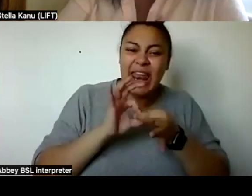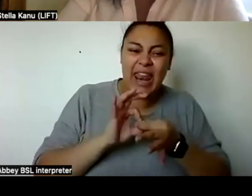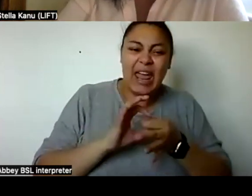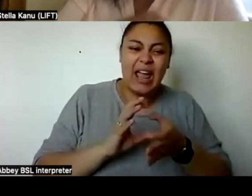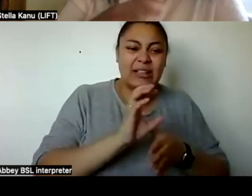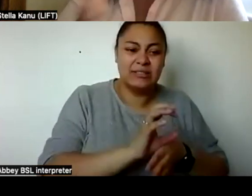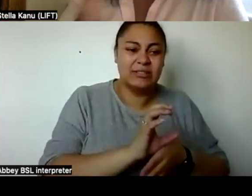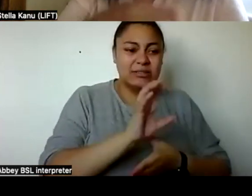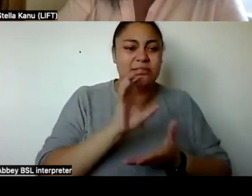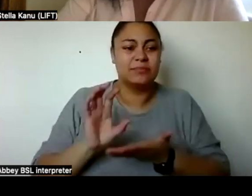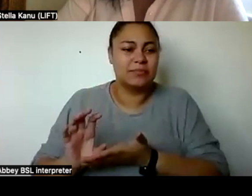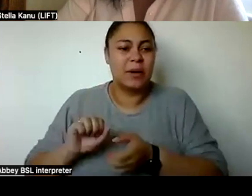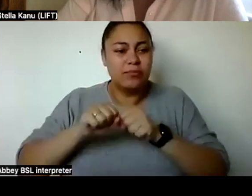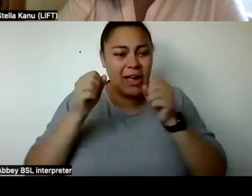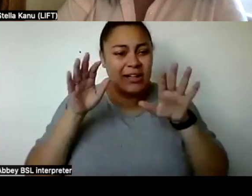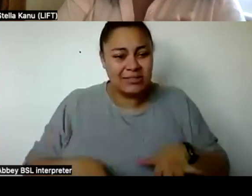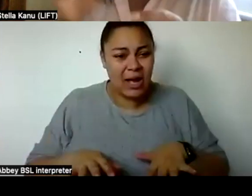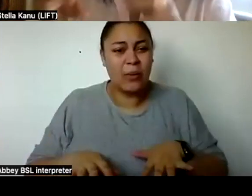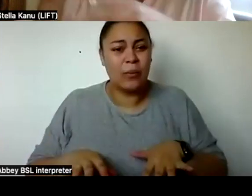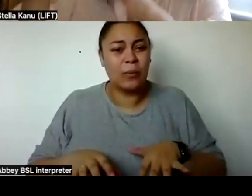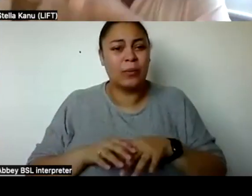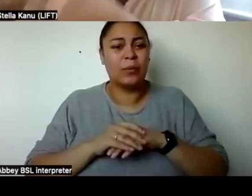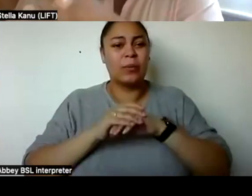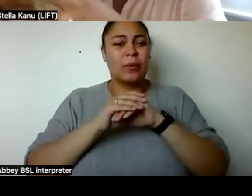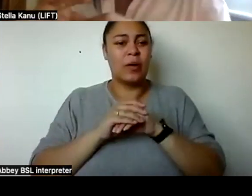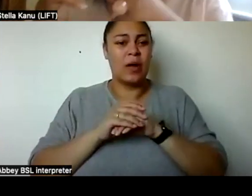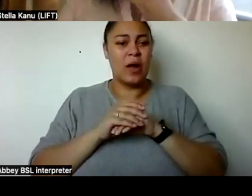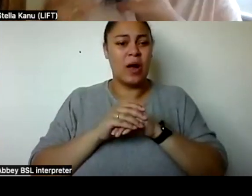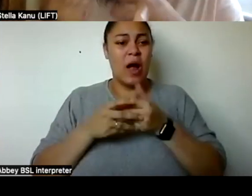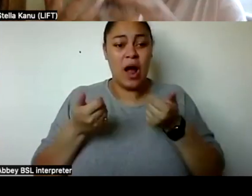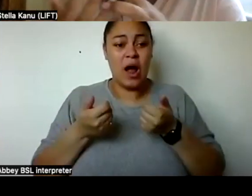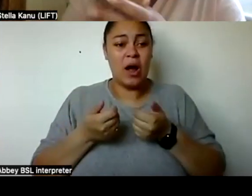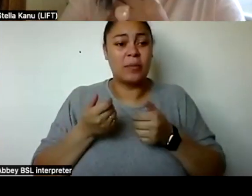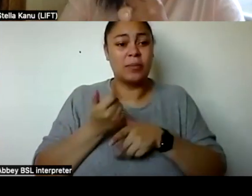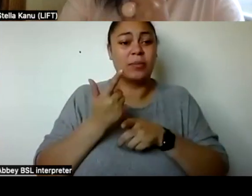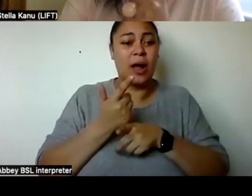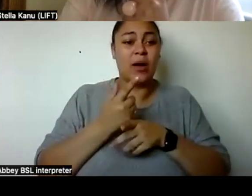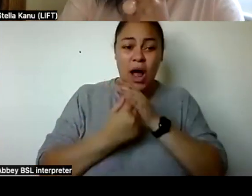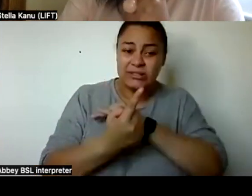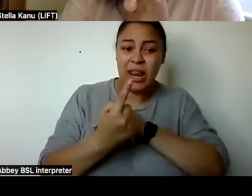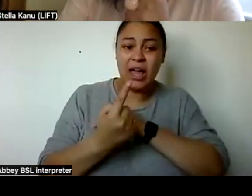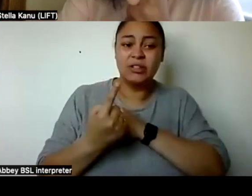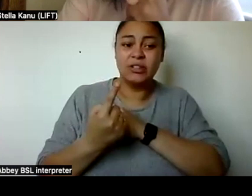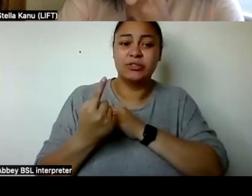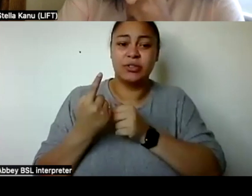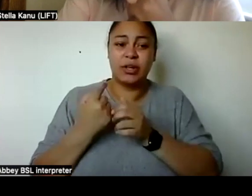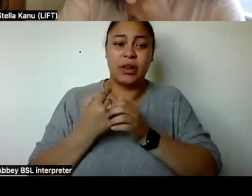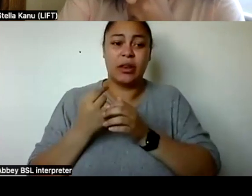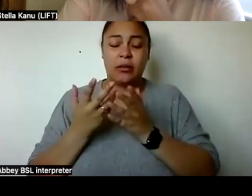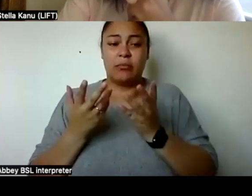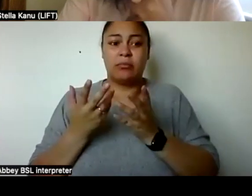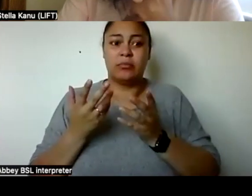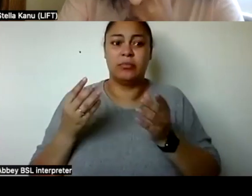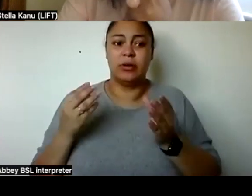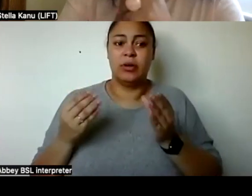think we'd spoken earlier about, you know, isolation and being in twos, that whole thing about recognizing the environment in